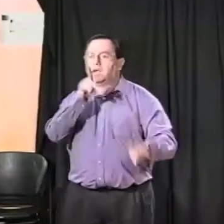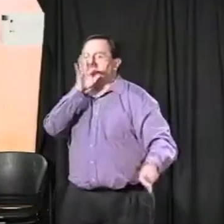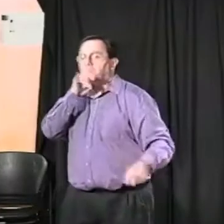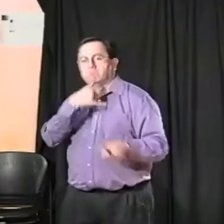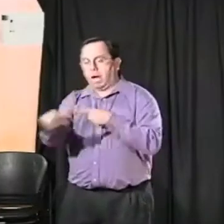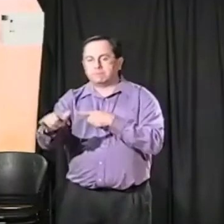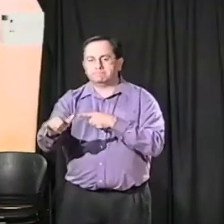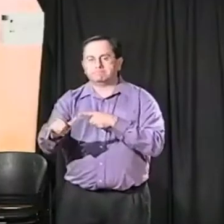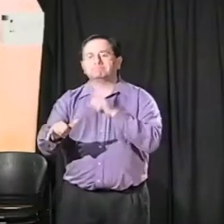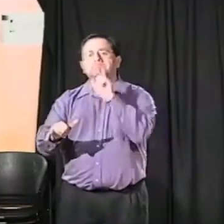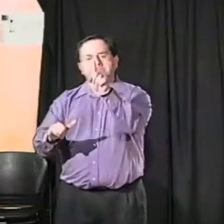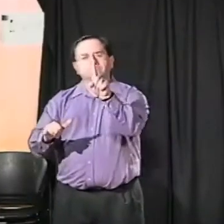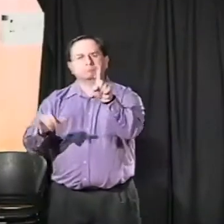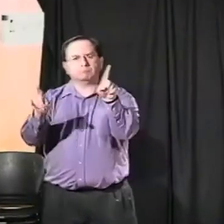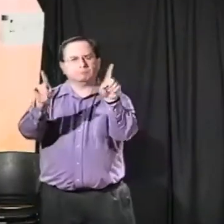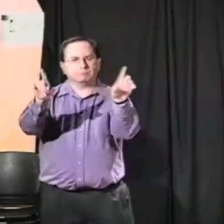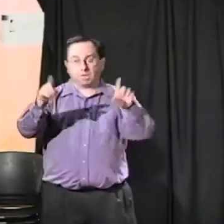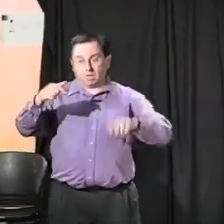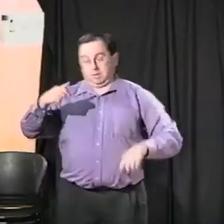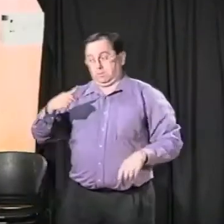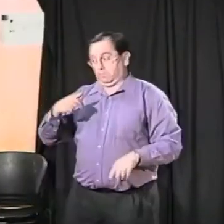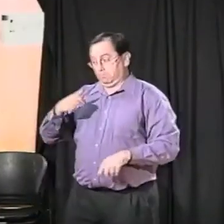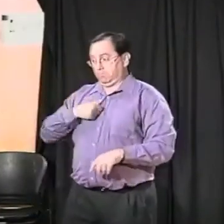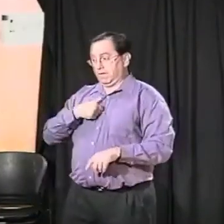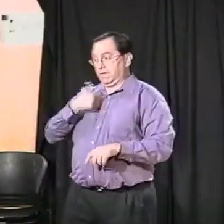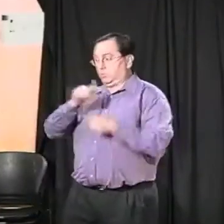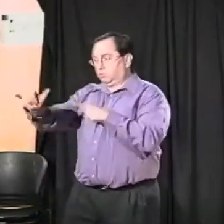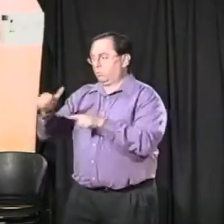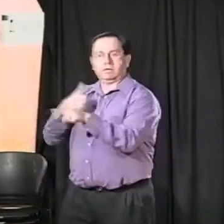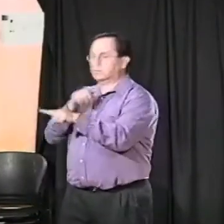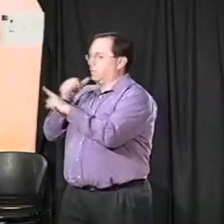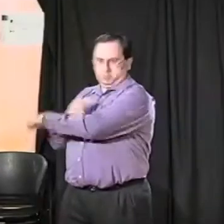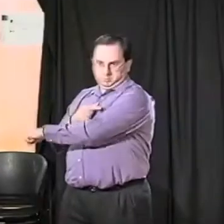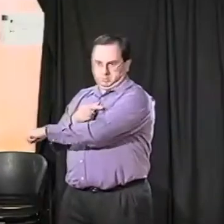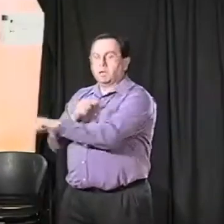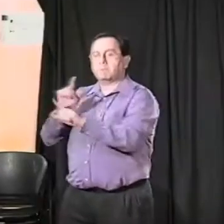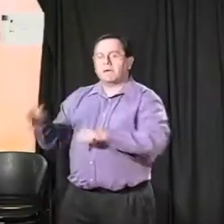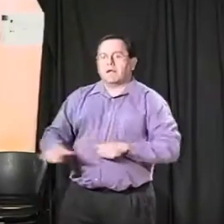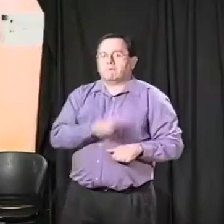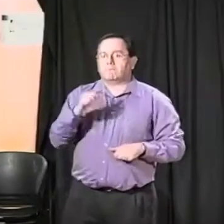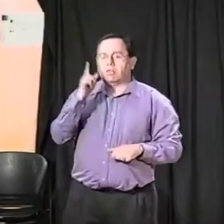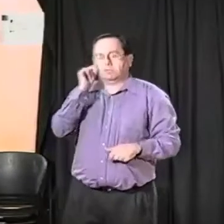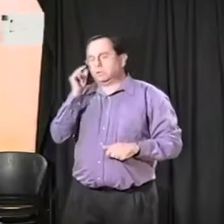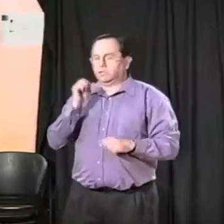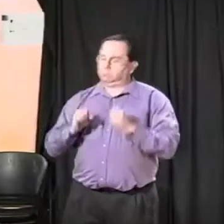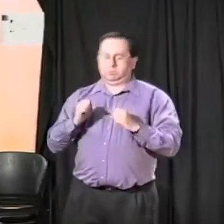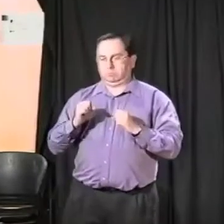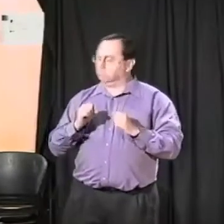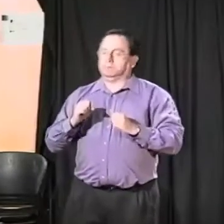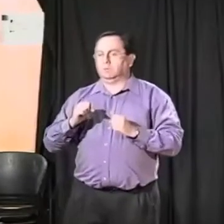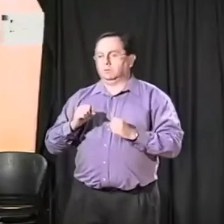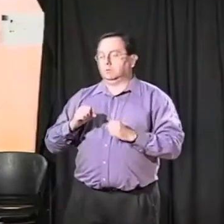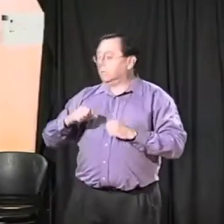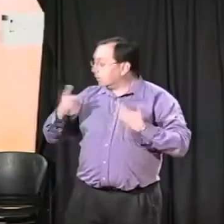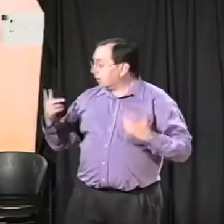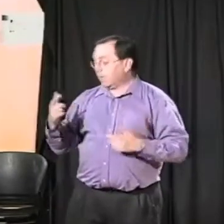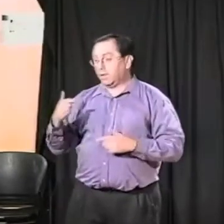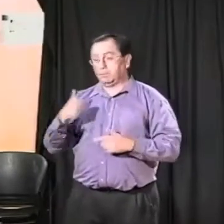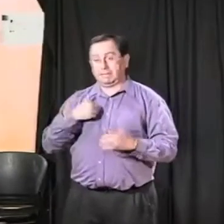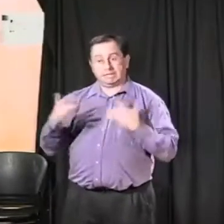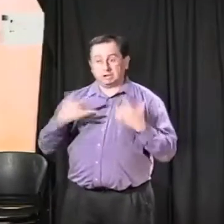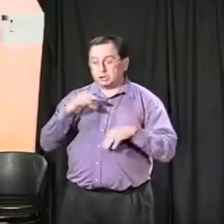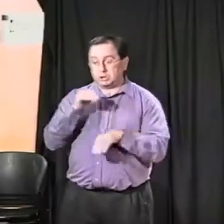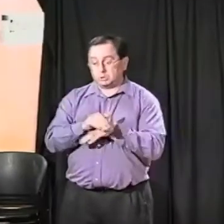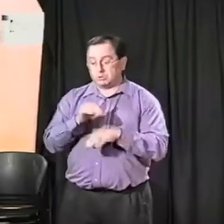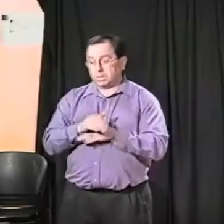okay, just to put you at ease, I don't have that particular symptom, but I do have a lot of different motor tics. And what I'm concerned about with that tonight